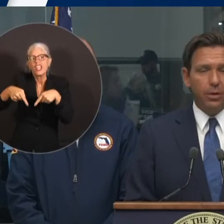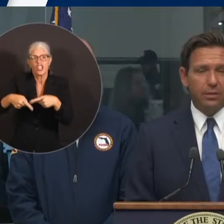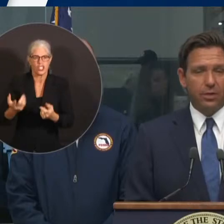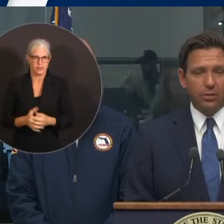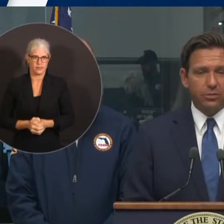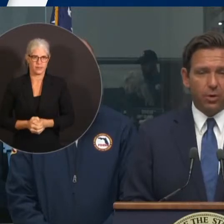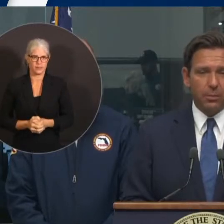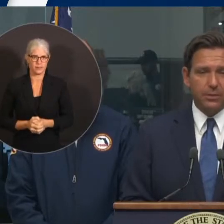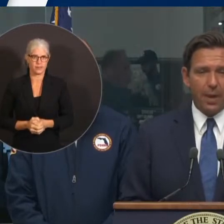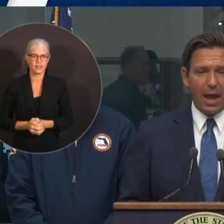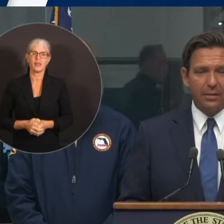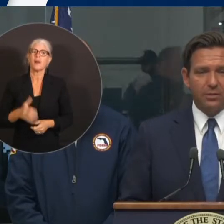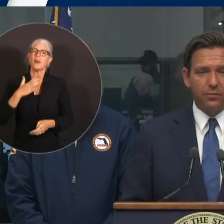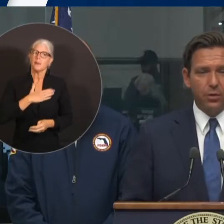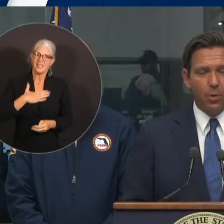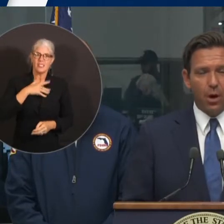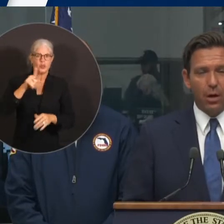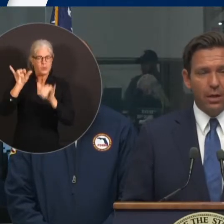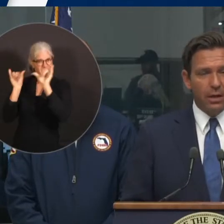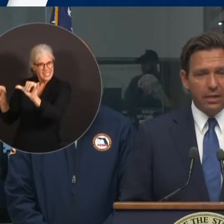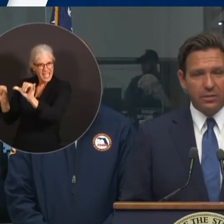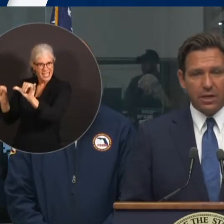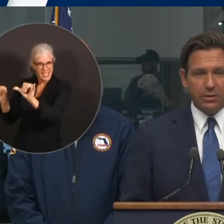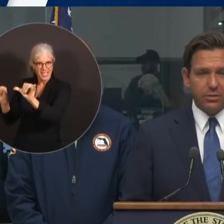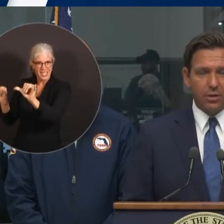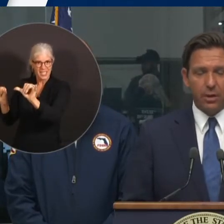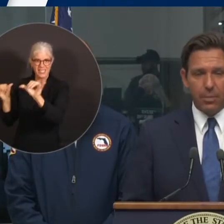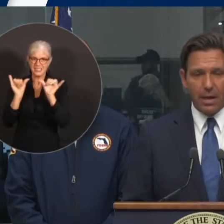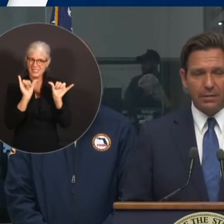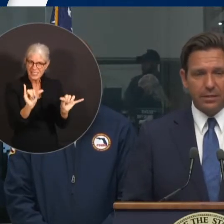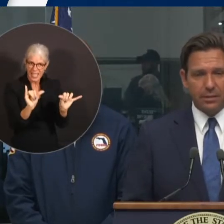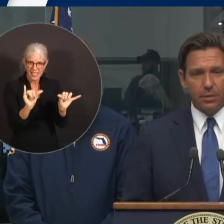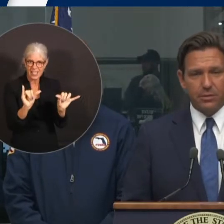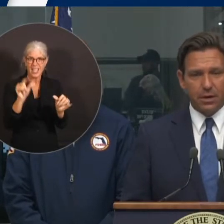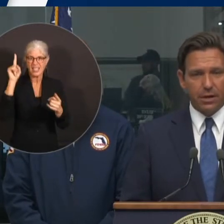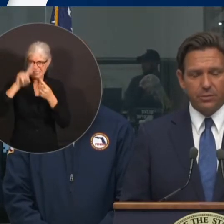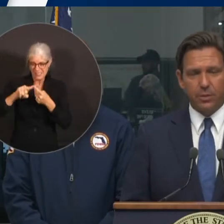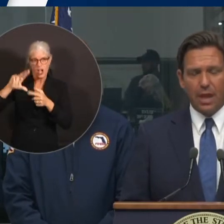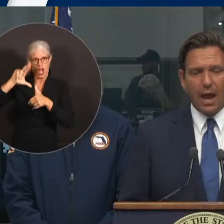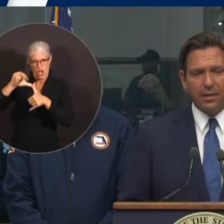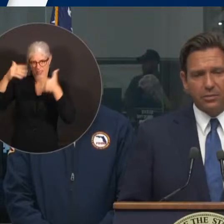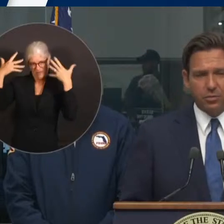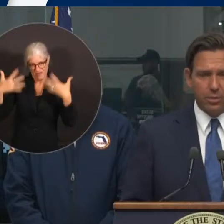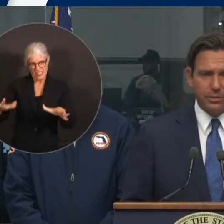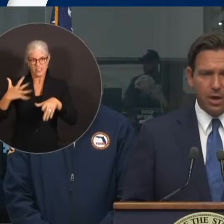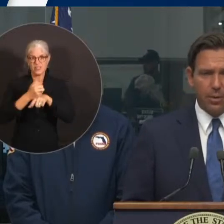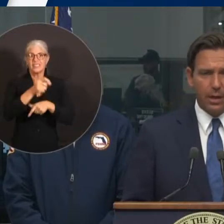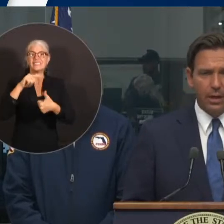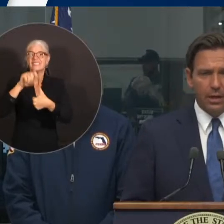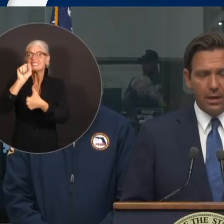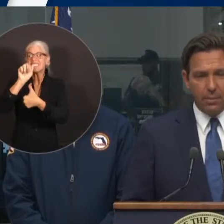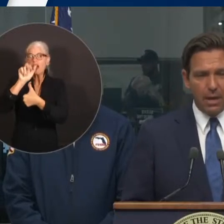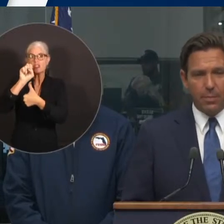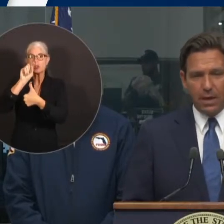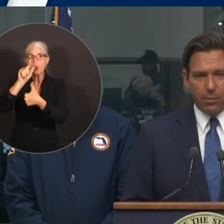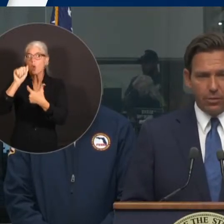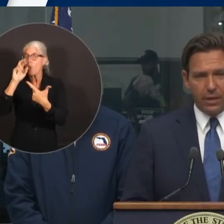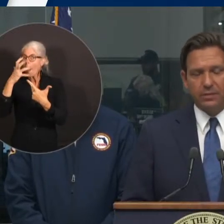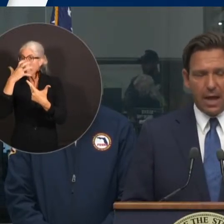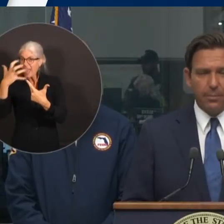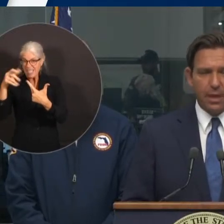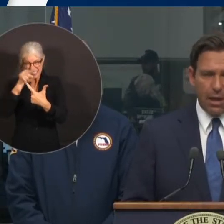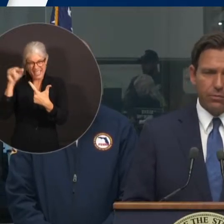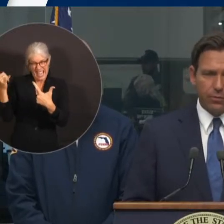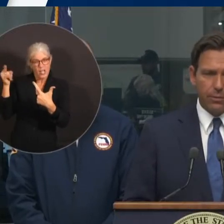Stay put until the storm is passed. If you are in Sarasota, Manatee, some of those areas where the eye of the storm is going, it may be where